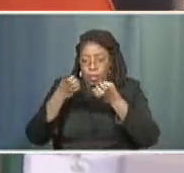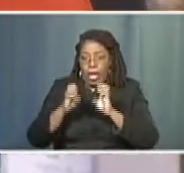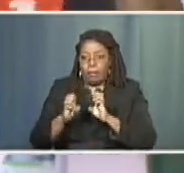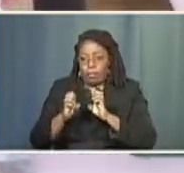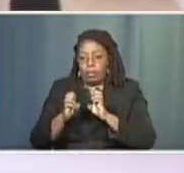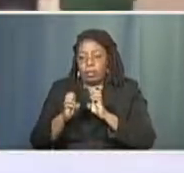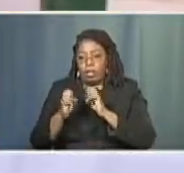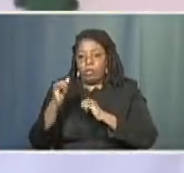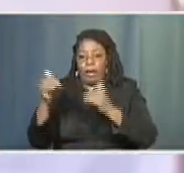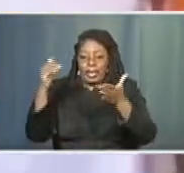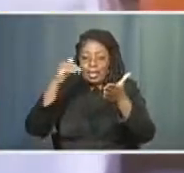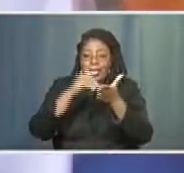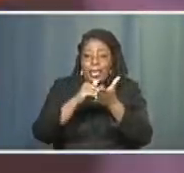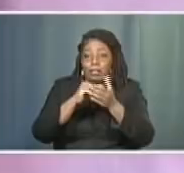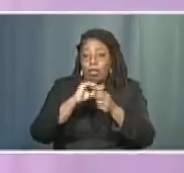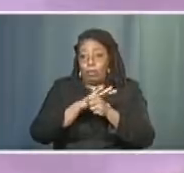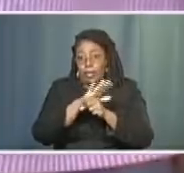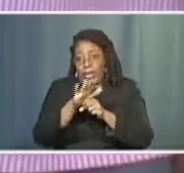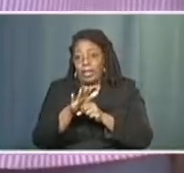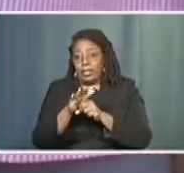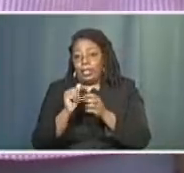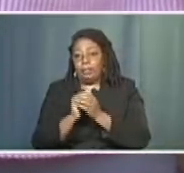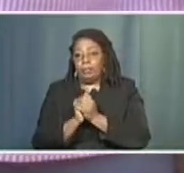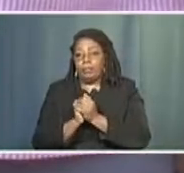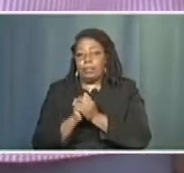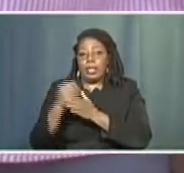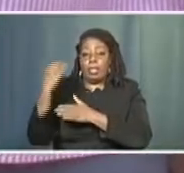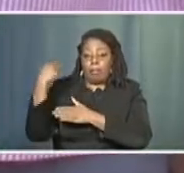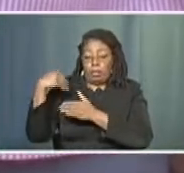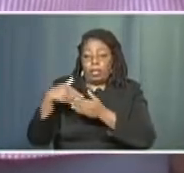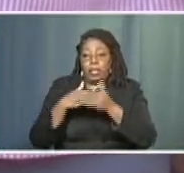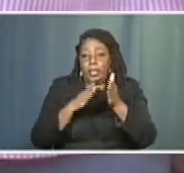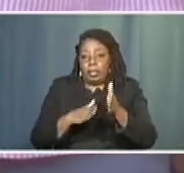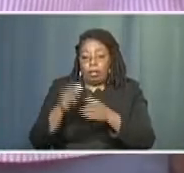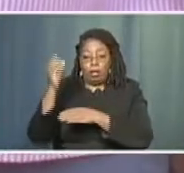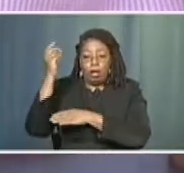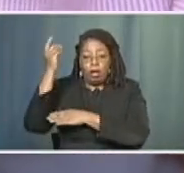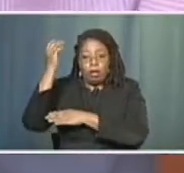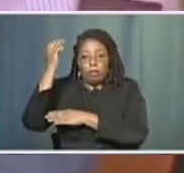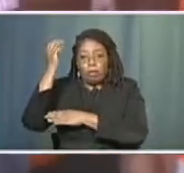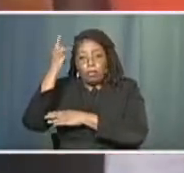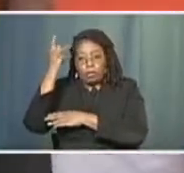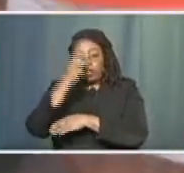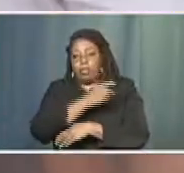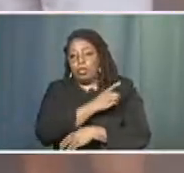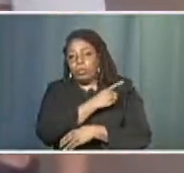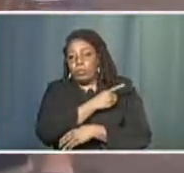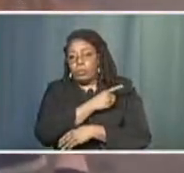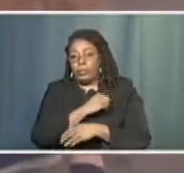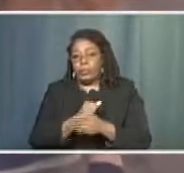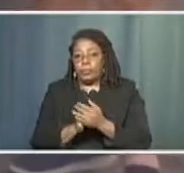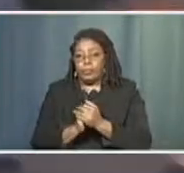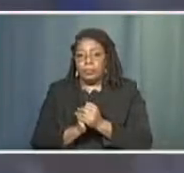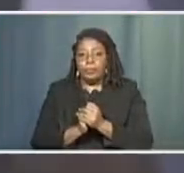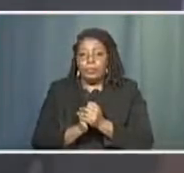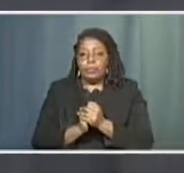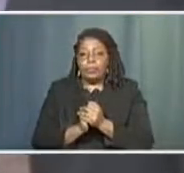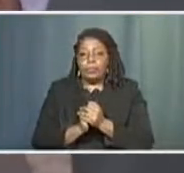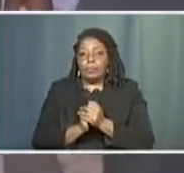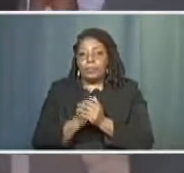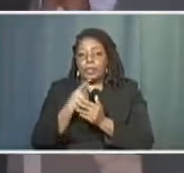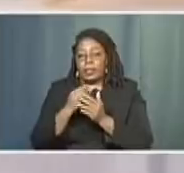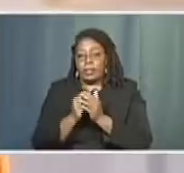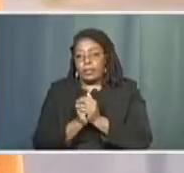fight COVID-19. Bahamas Waste Management's Managing Director, Francisco de Carrenas.